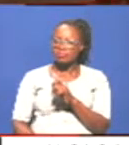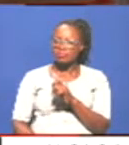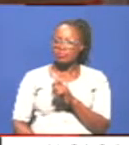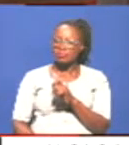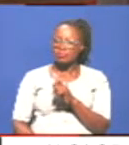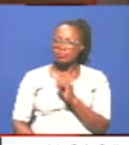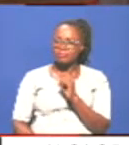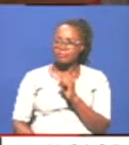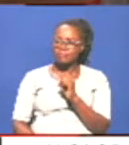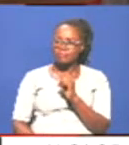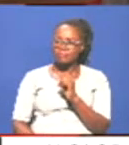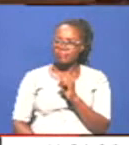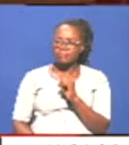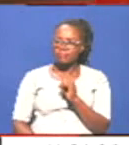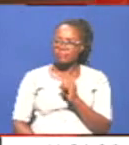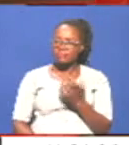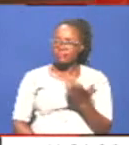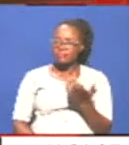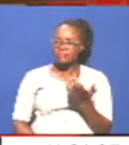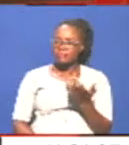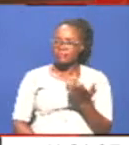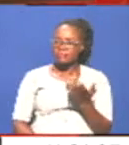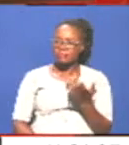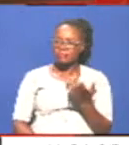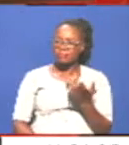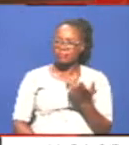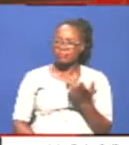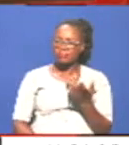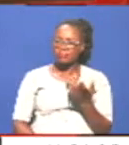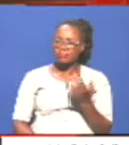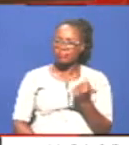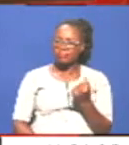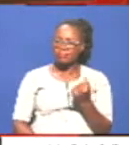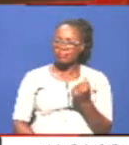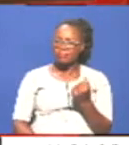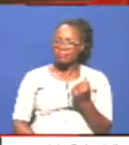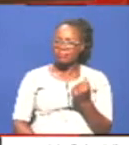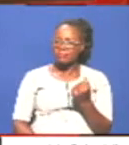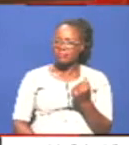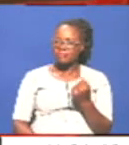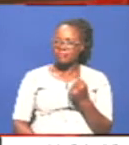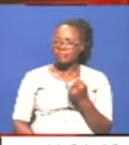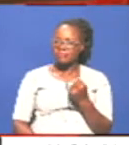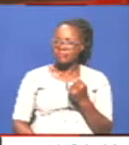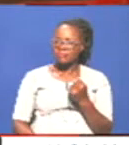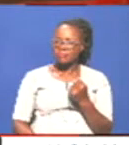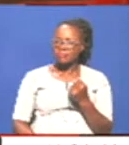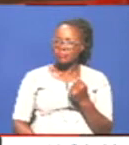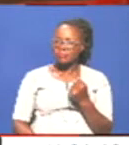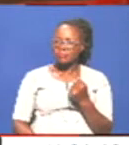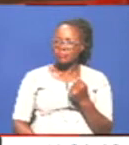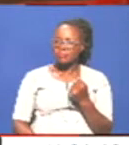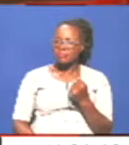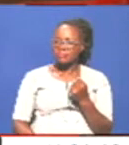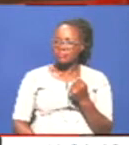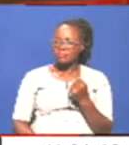C4. Uh-huh. Quickly to you, Mercy. I play knight to F3.